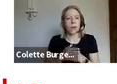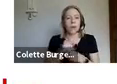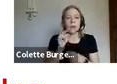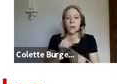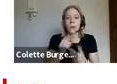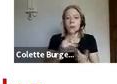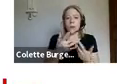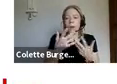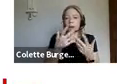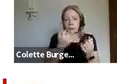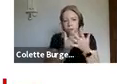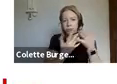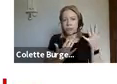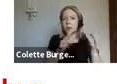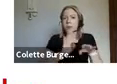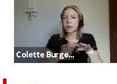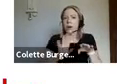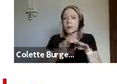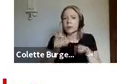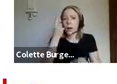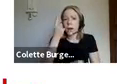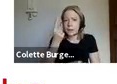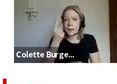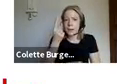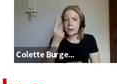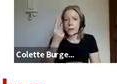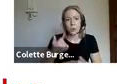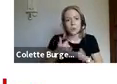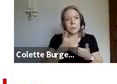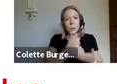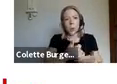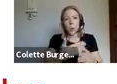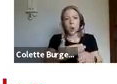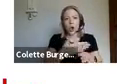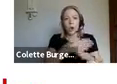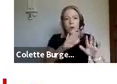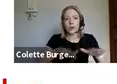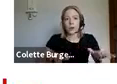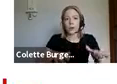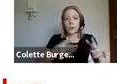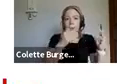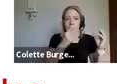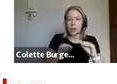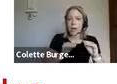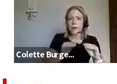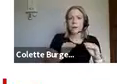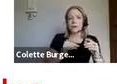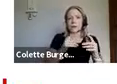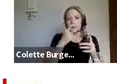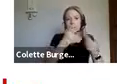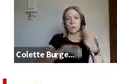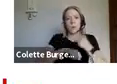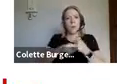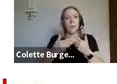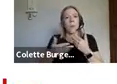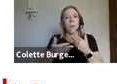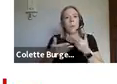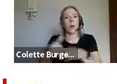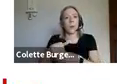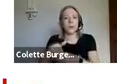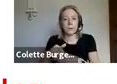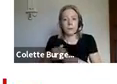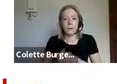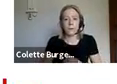ideas which can support early childhood educators seeking to become more inclusive in their practice. Thank you.